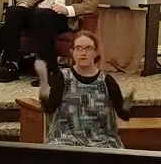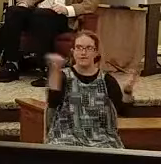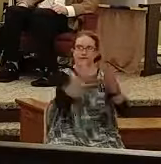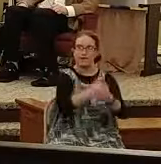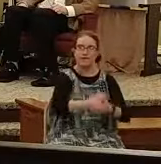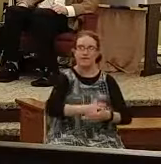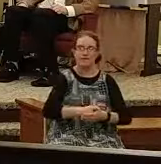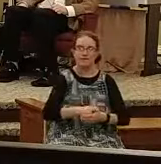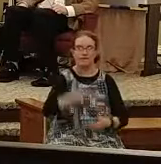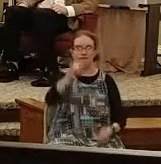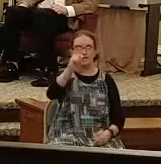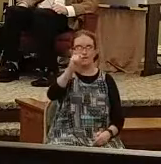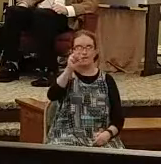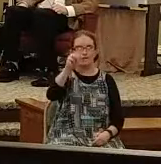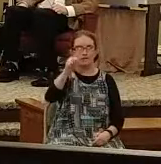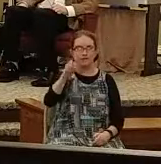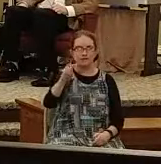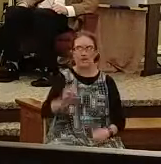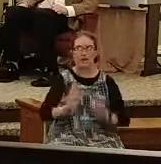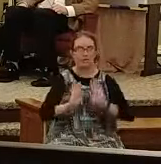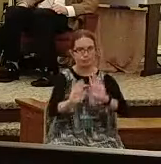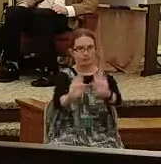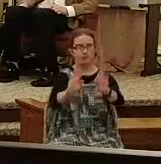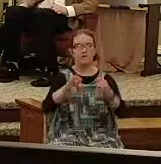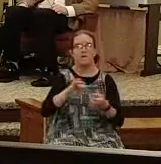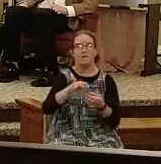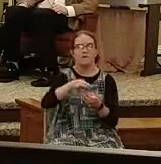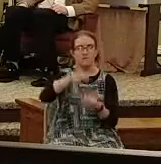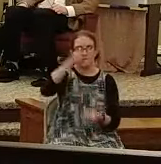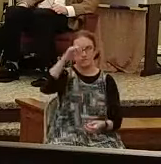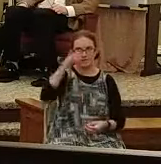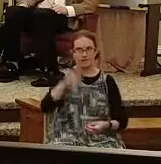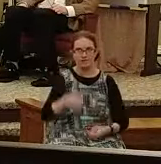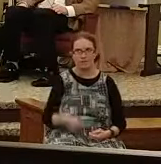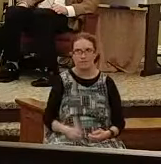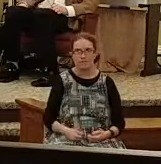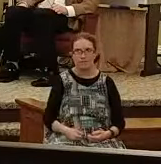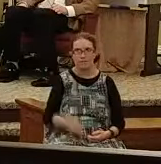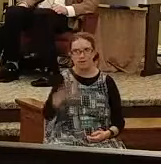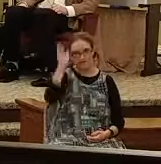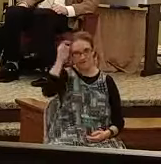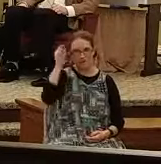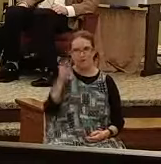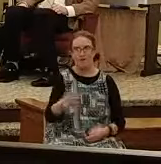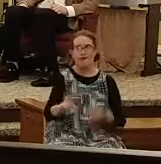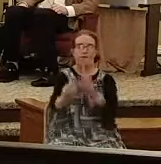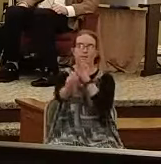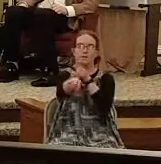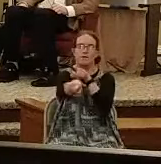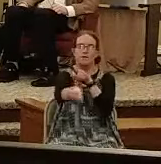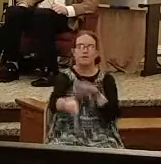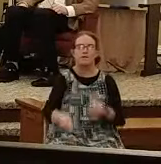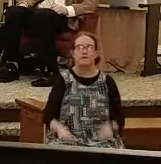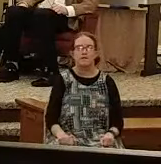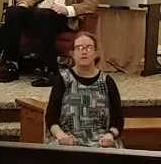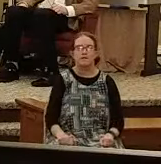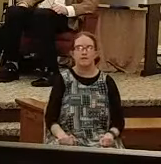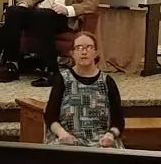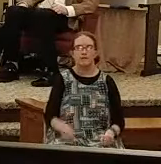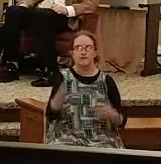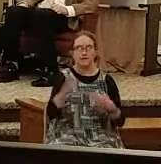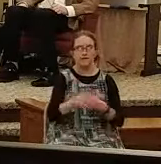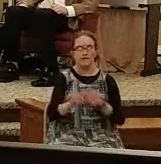attacked and being tempted and being pushed around by spirits, amen, and their response to that. Some